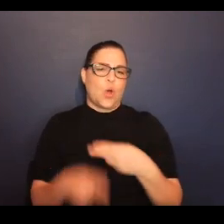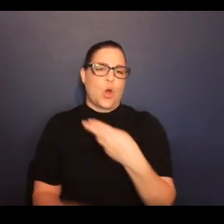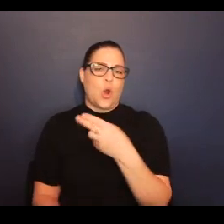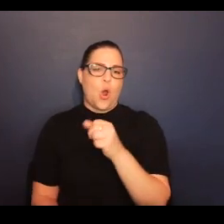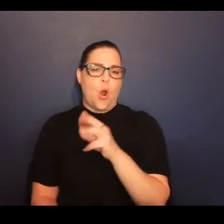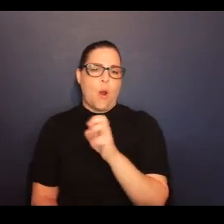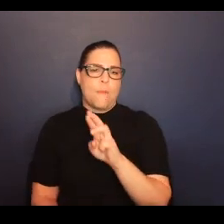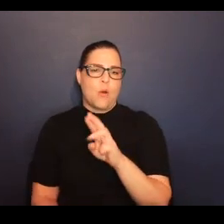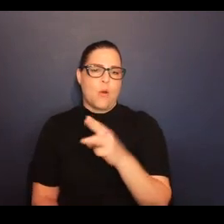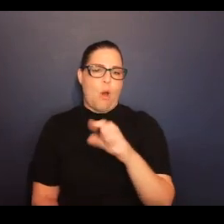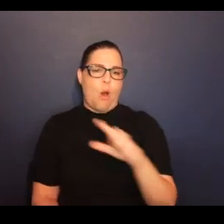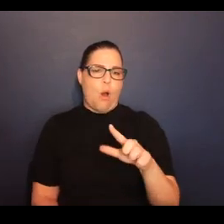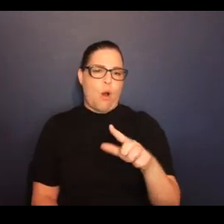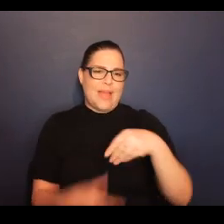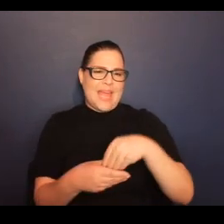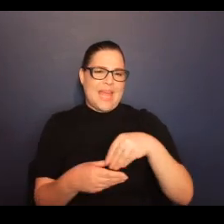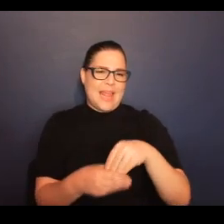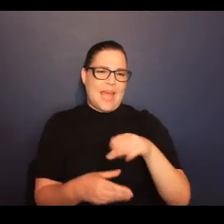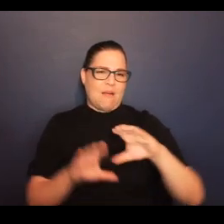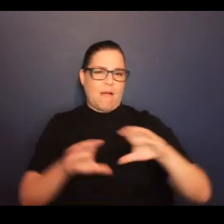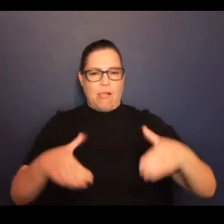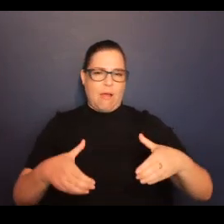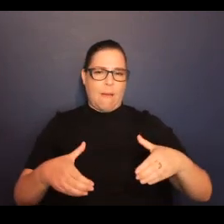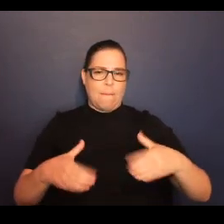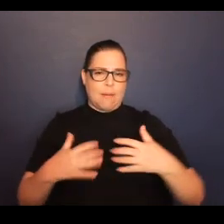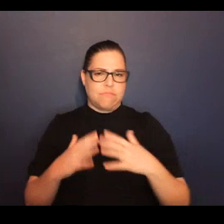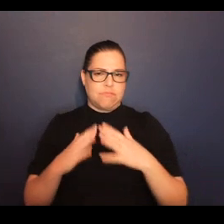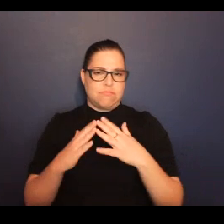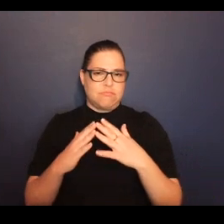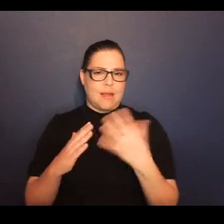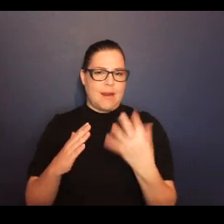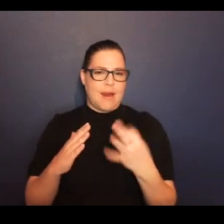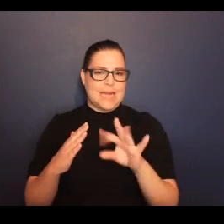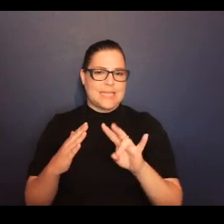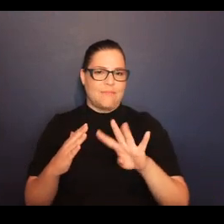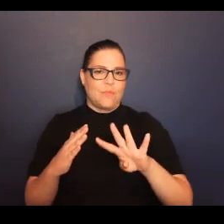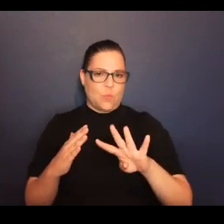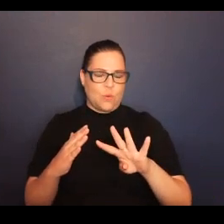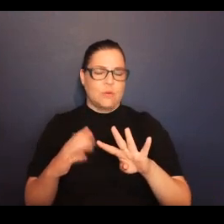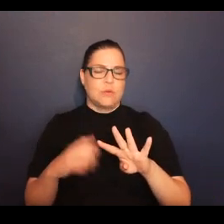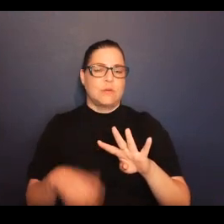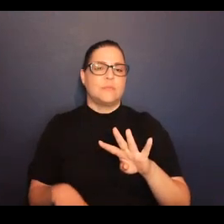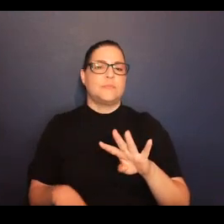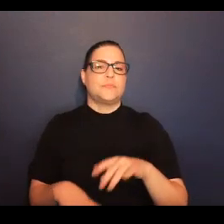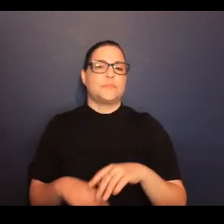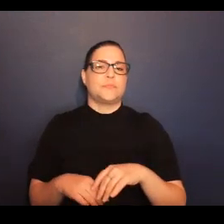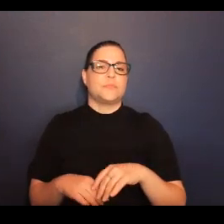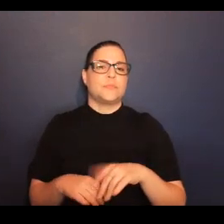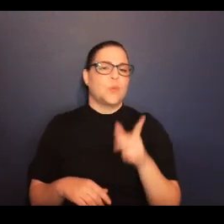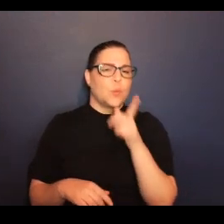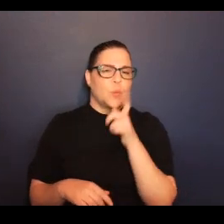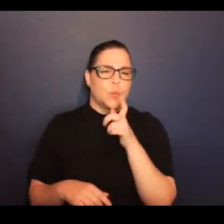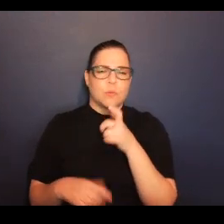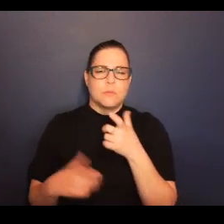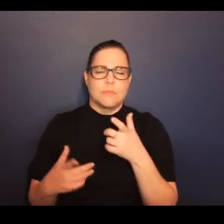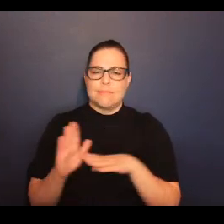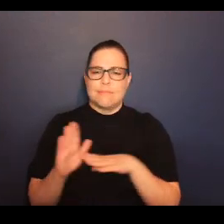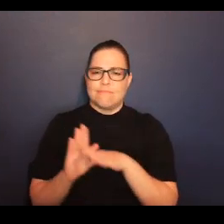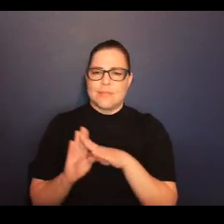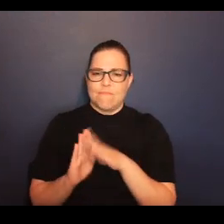Club, Incorporated. It was built in 1974 by a